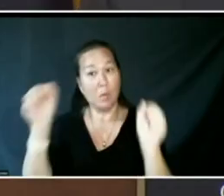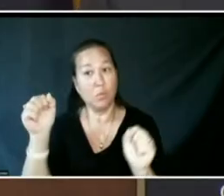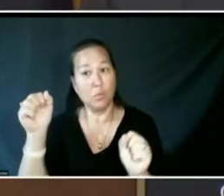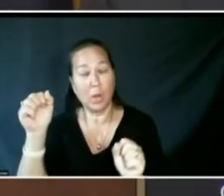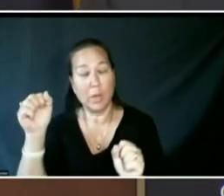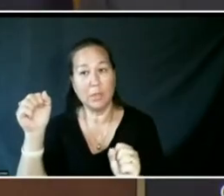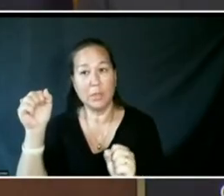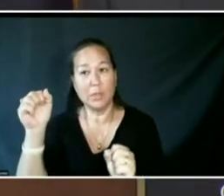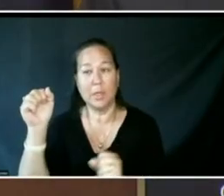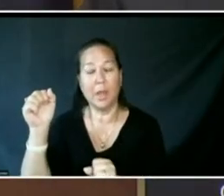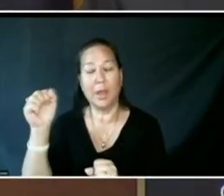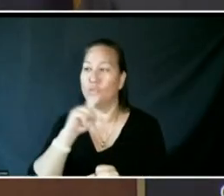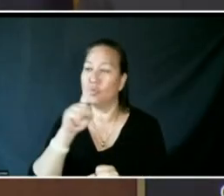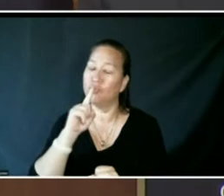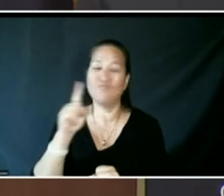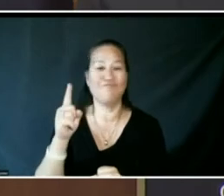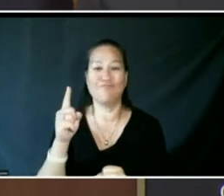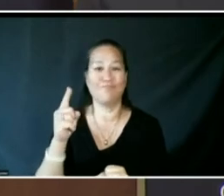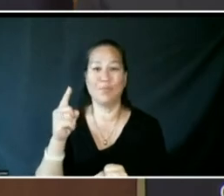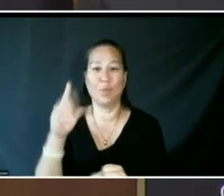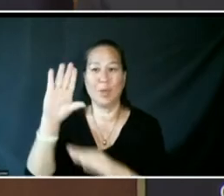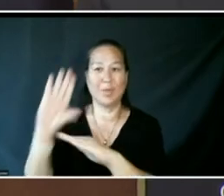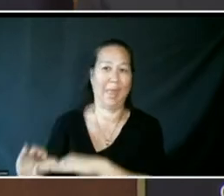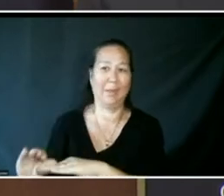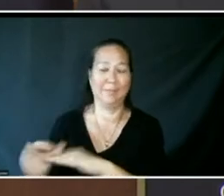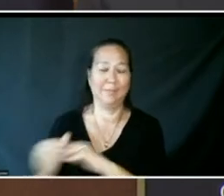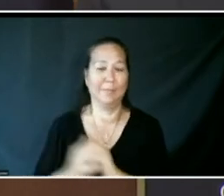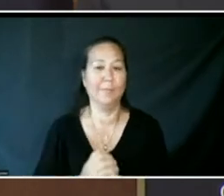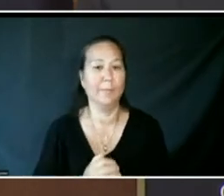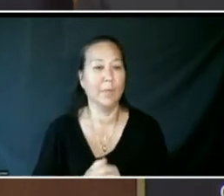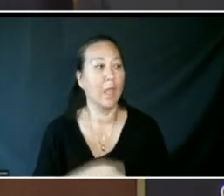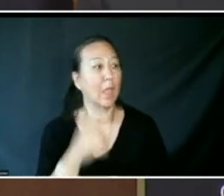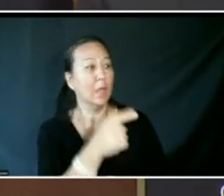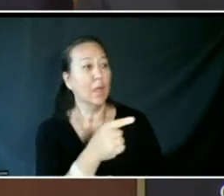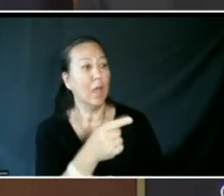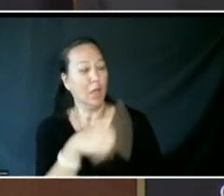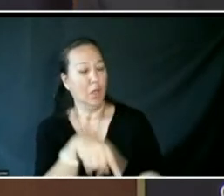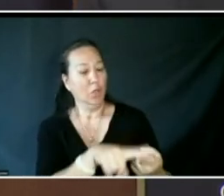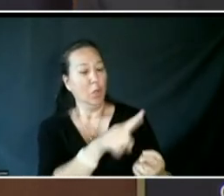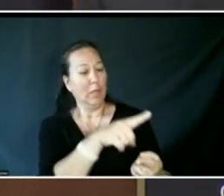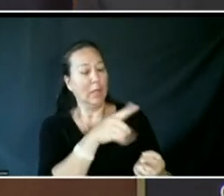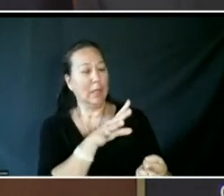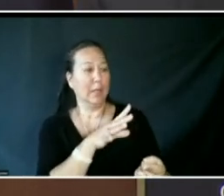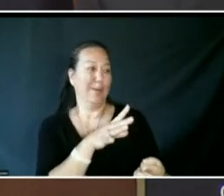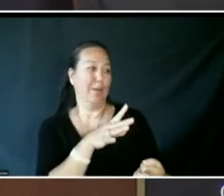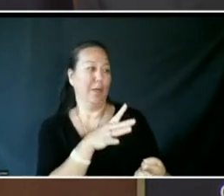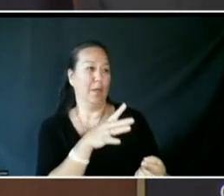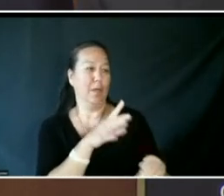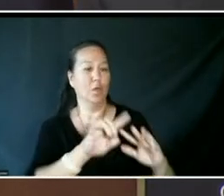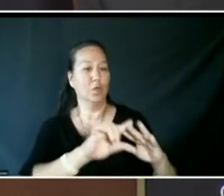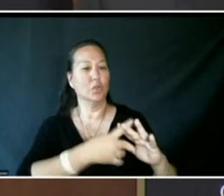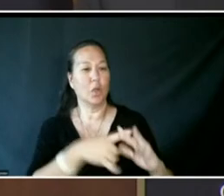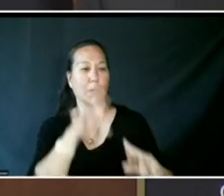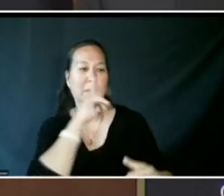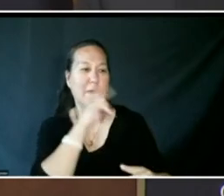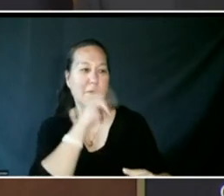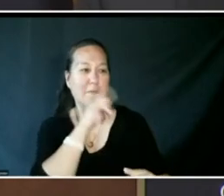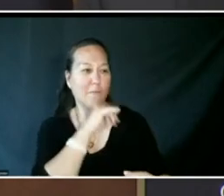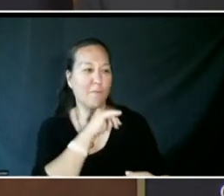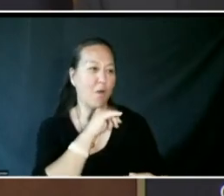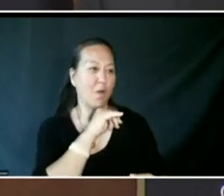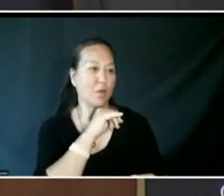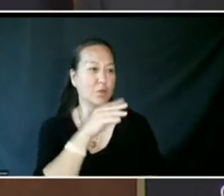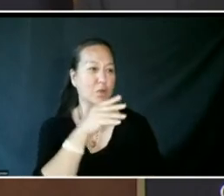Nevertheless, as you will see, the president and his allies began making numerous false allegations of voter fraud,